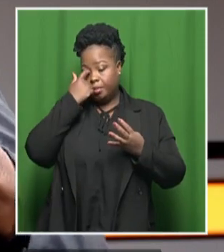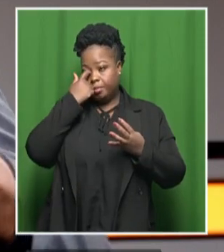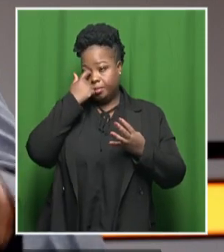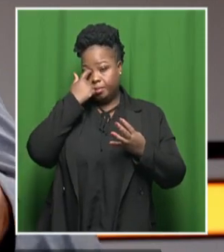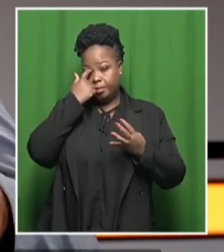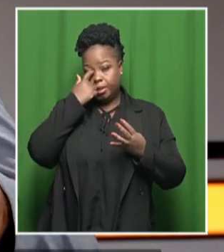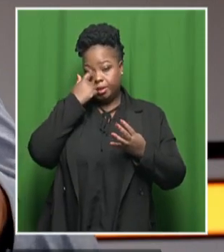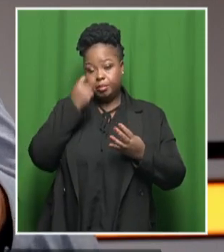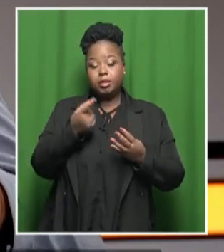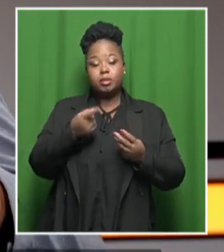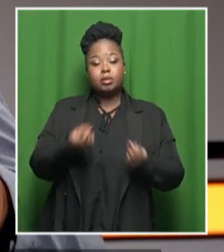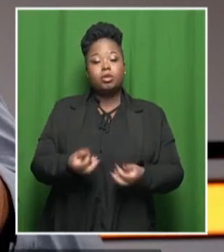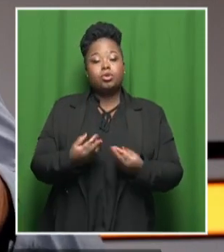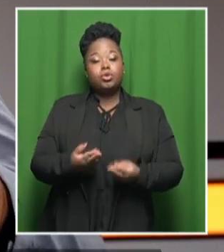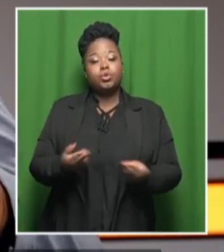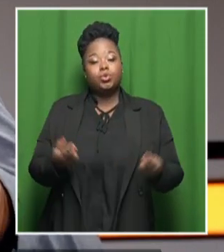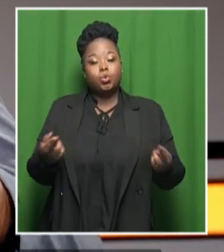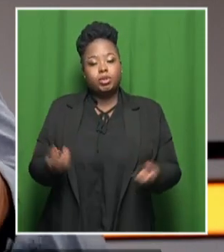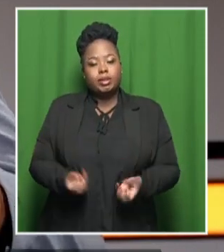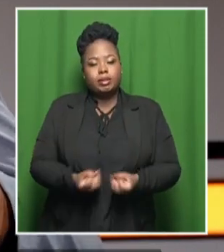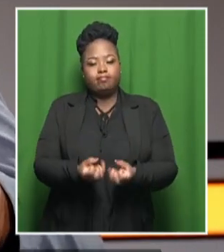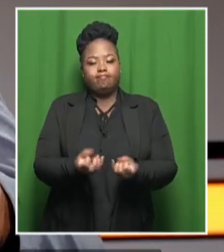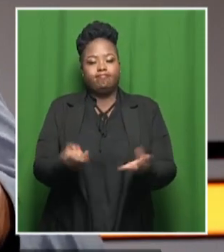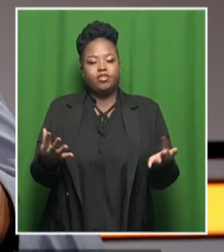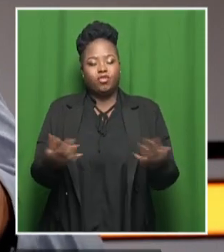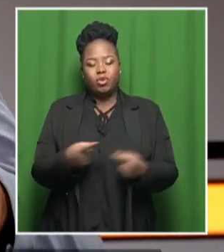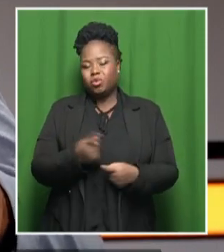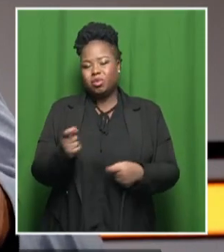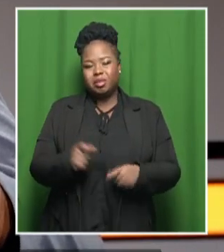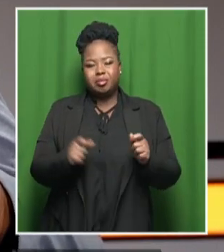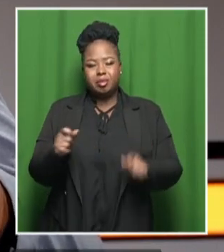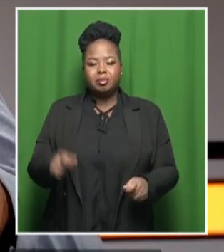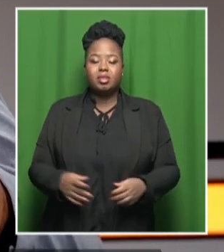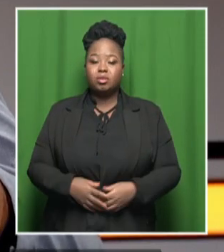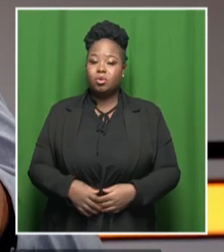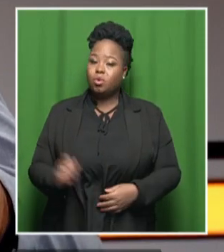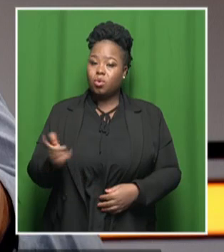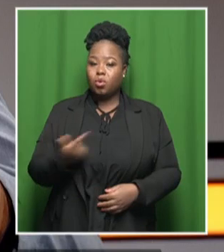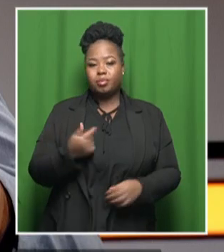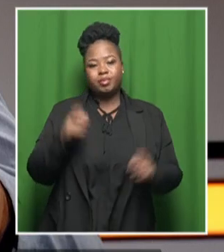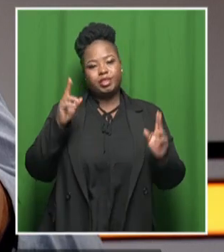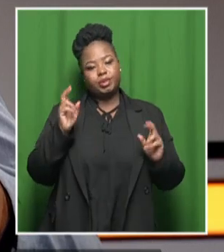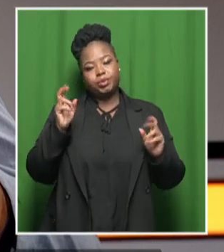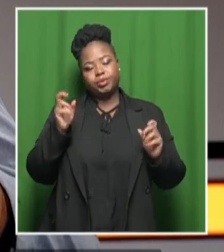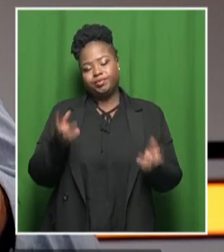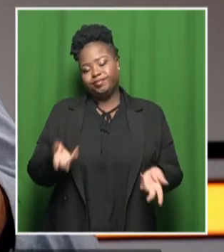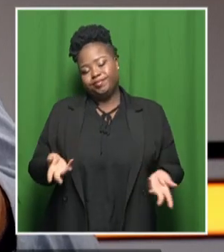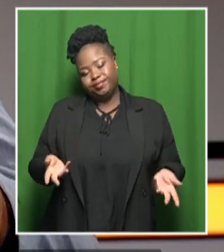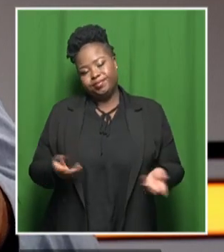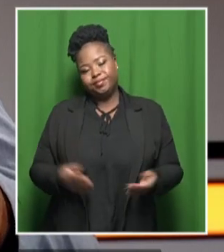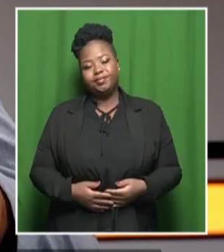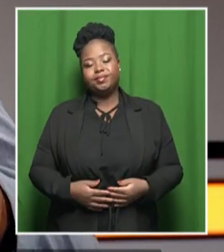fair distribution of resources among citizens. All these are issues which are of